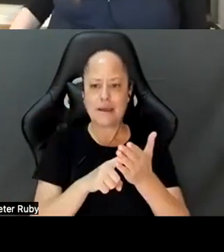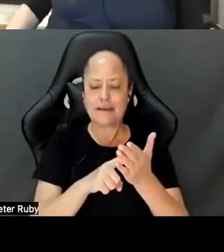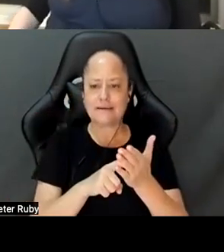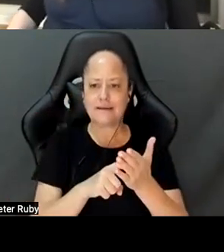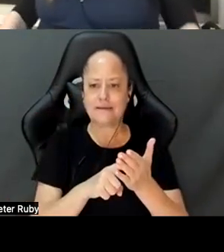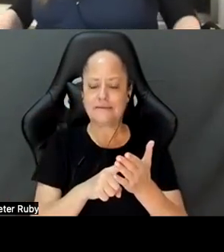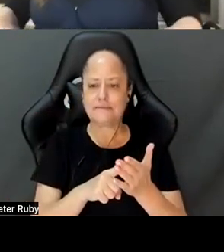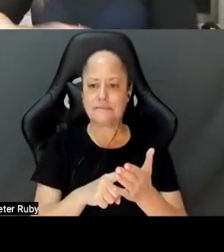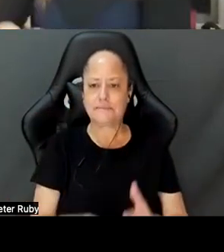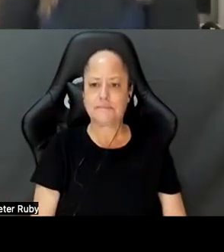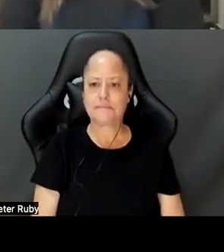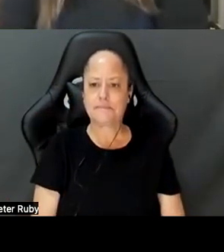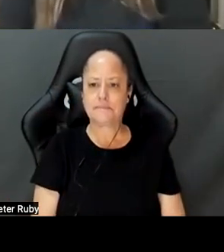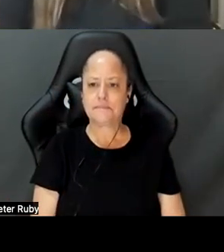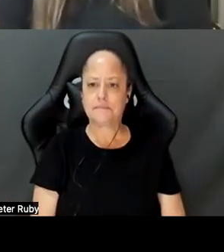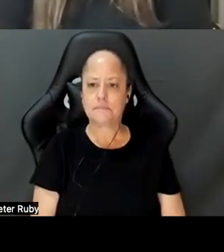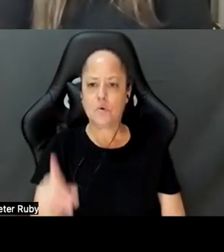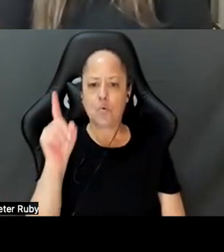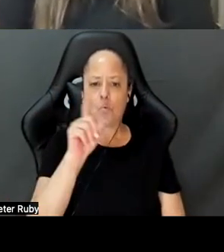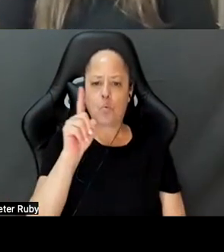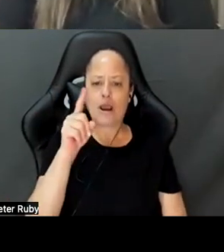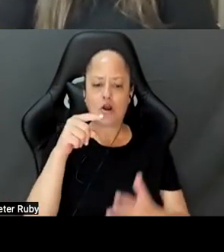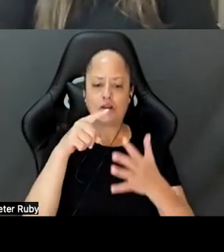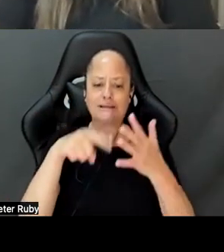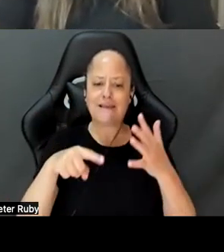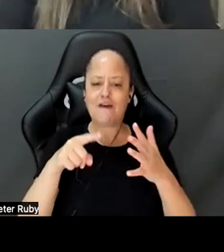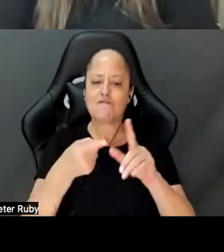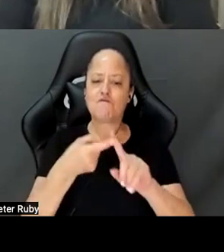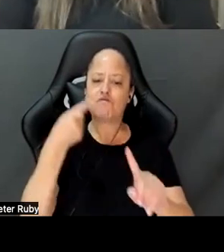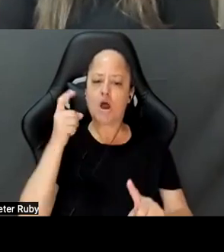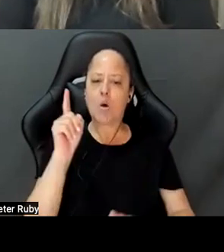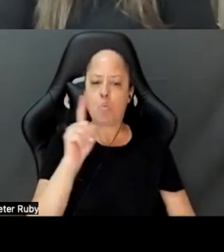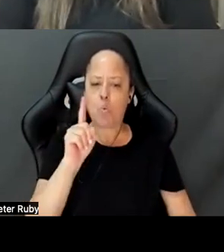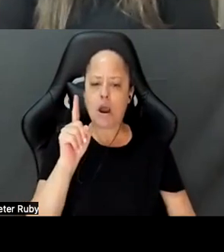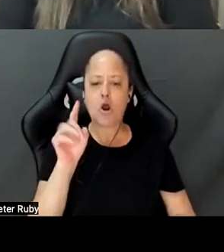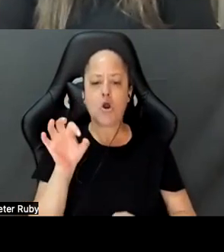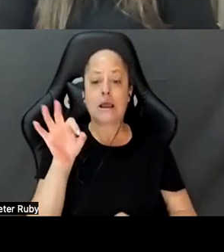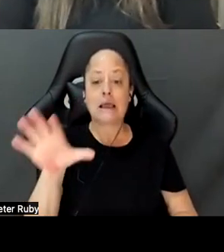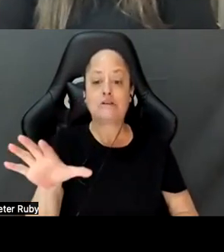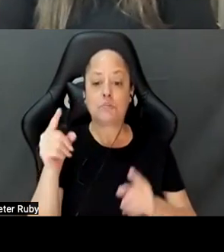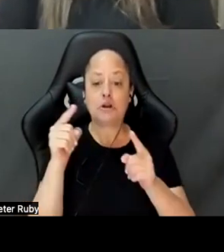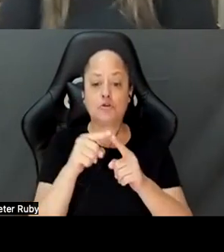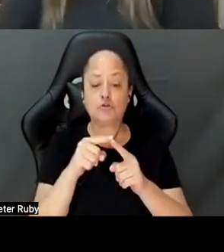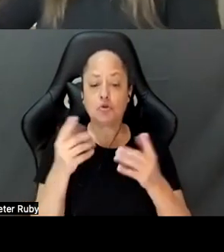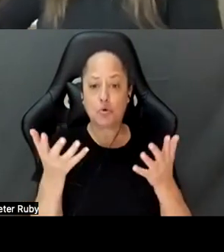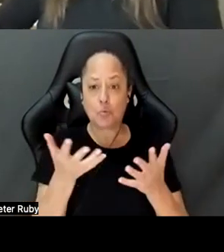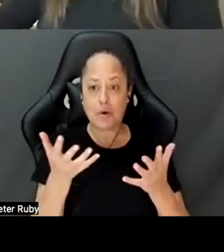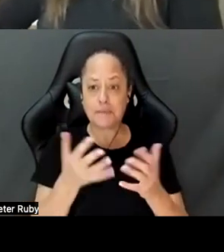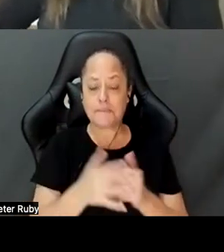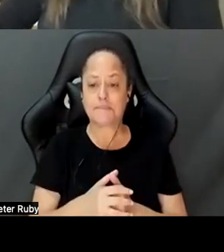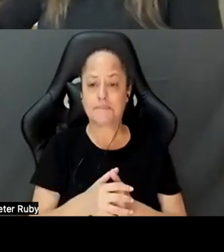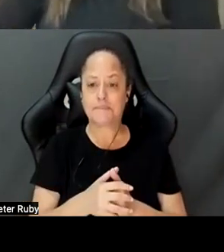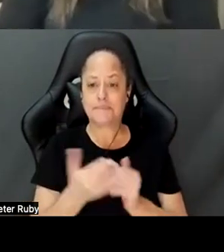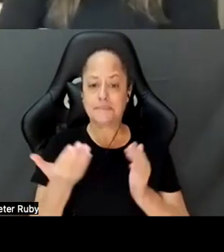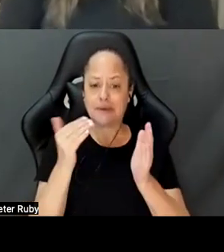I don't know, where is this all coming from, and what is it contributing to? And again, like